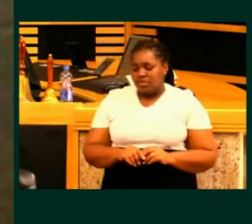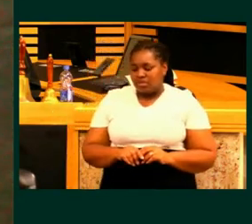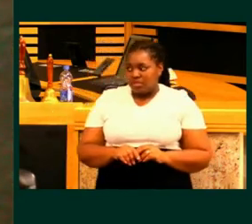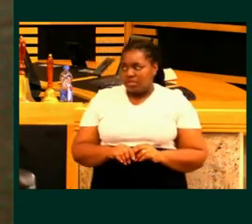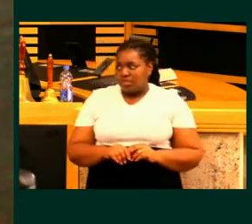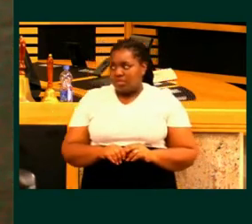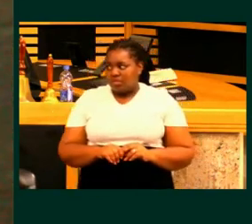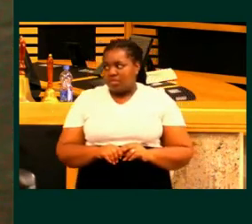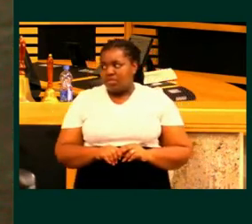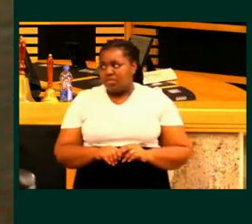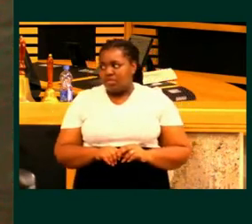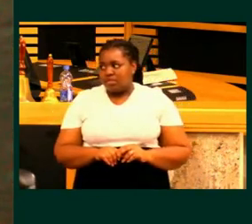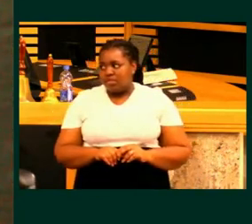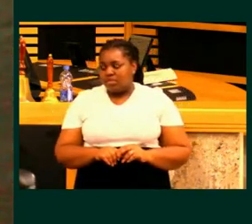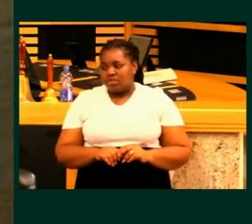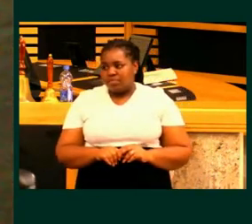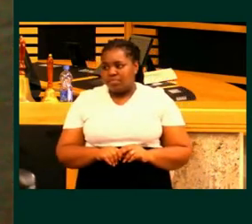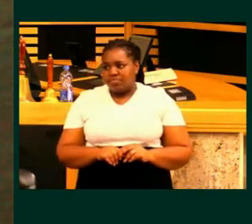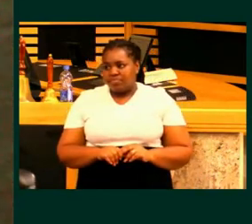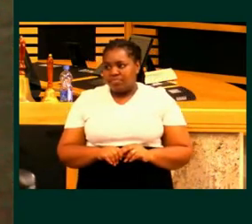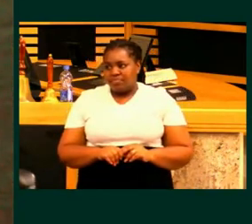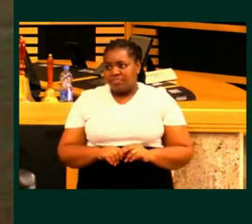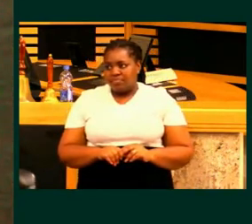enough is that